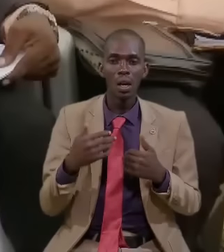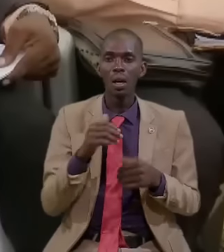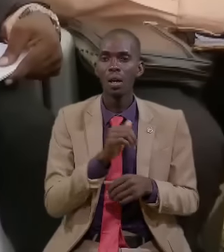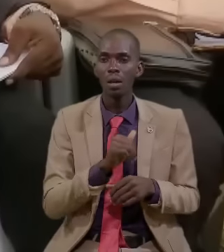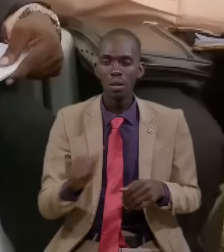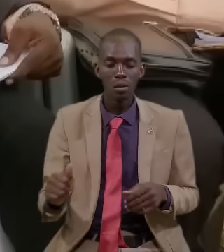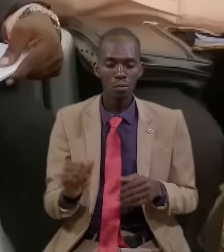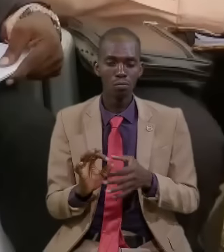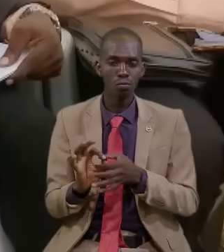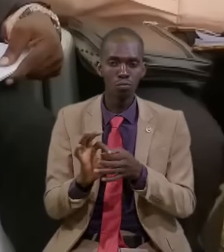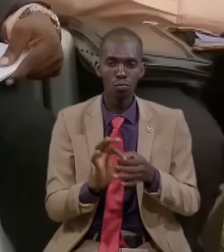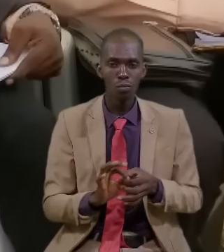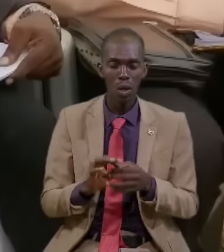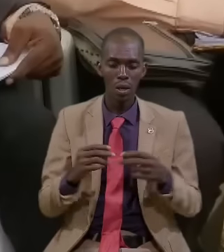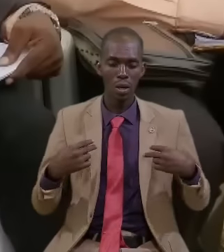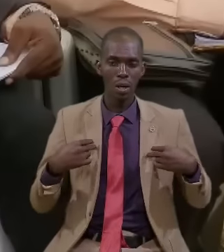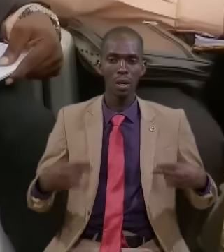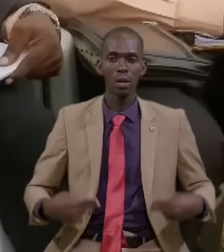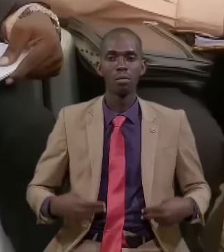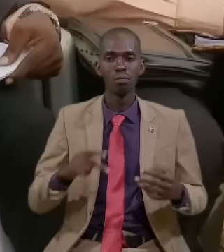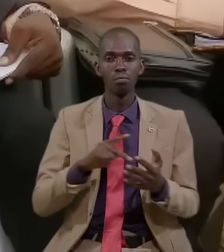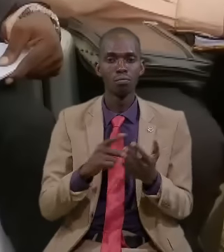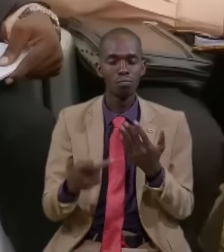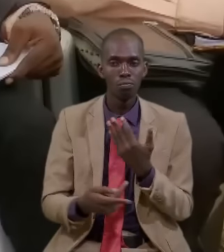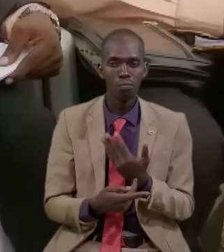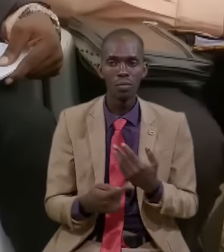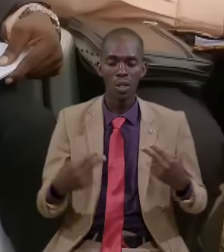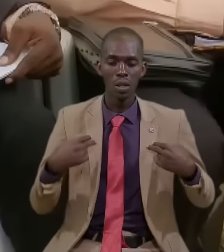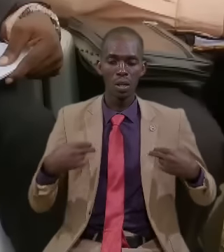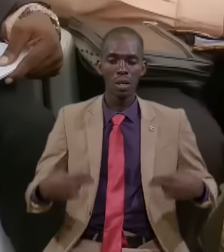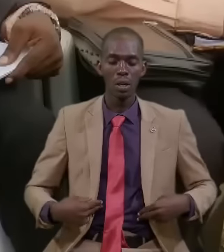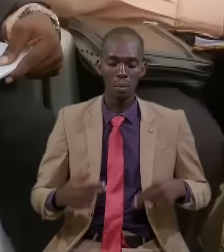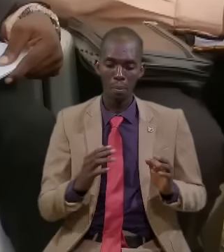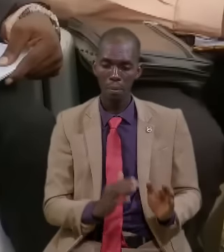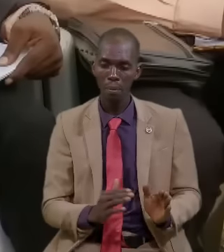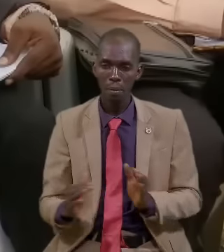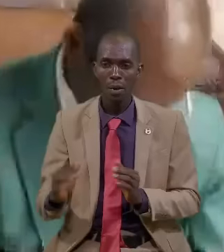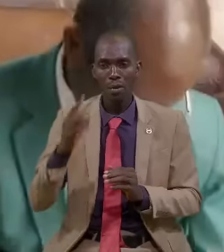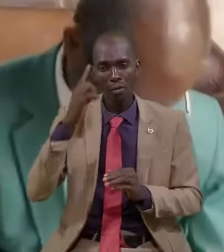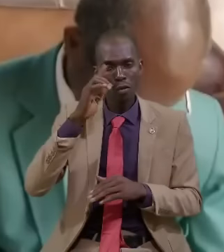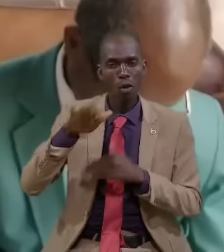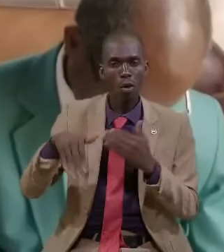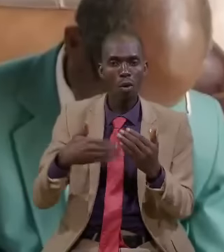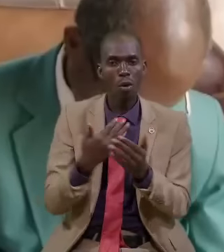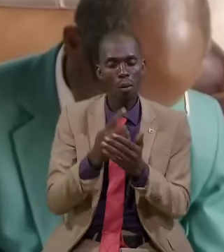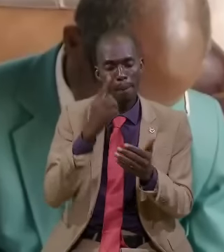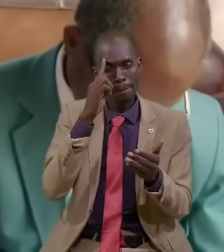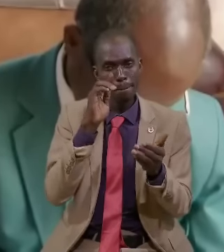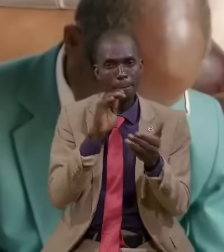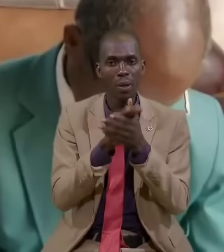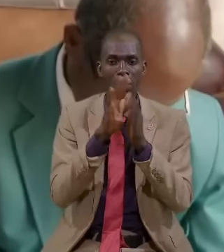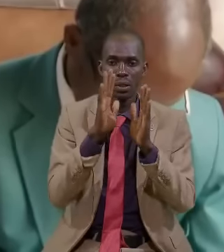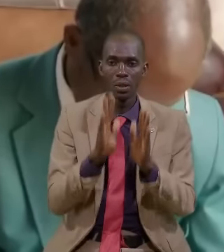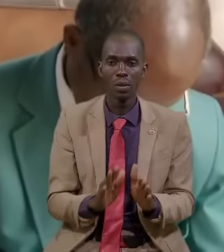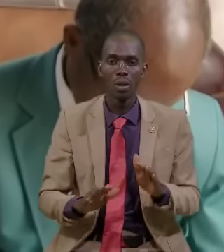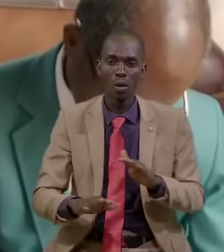health program, health plan for all saints under